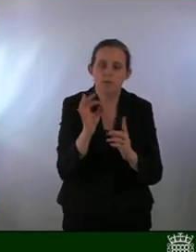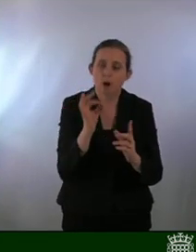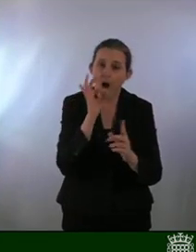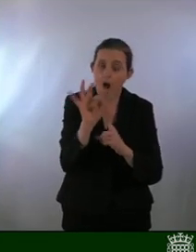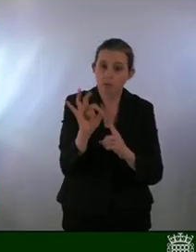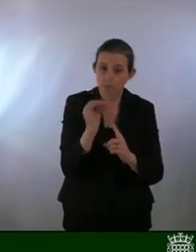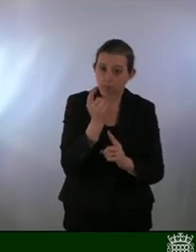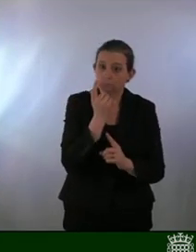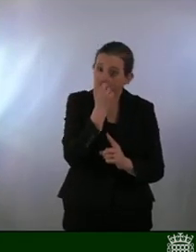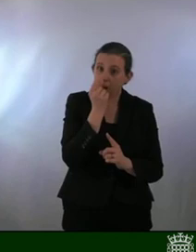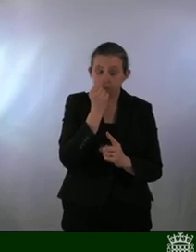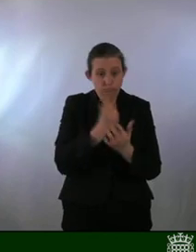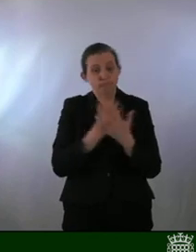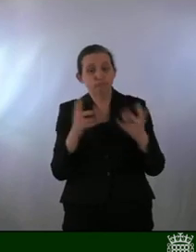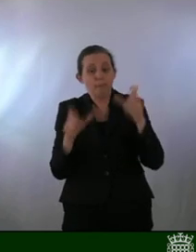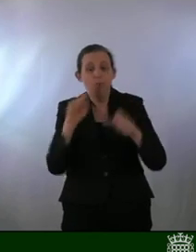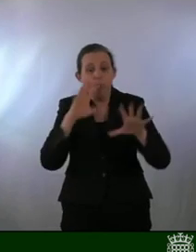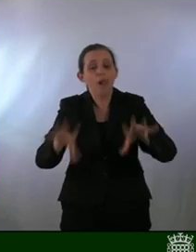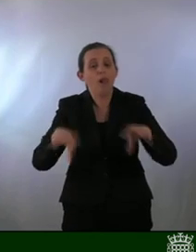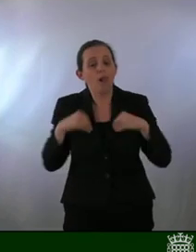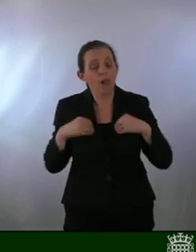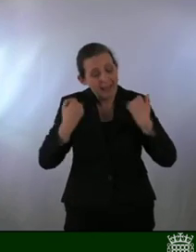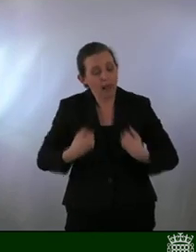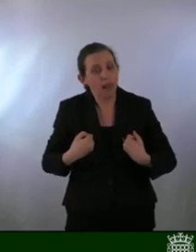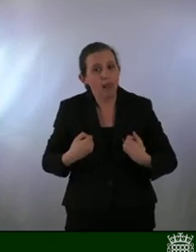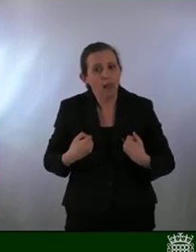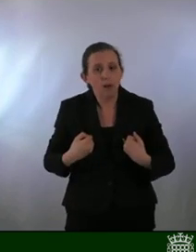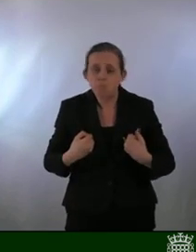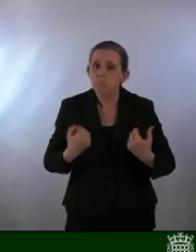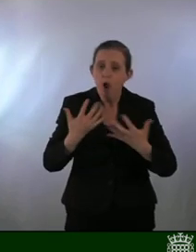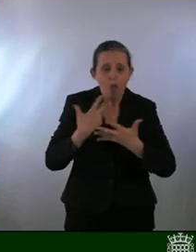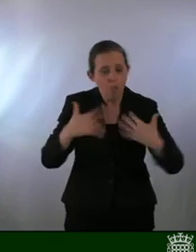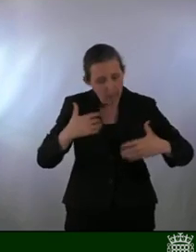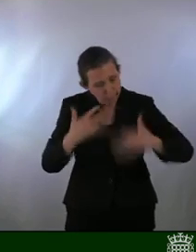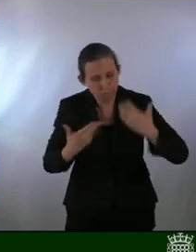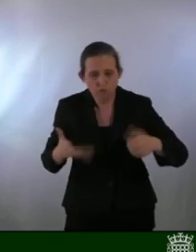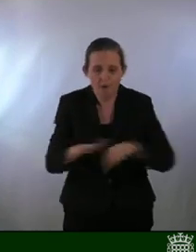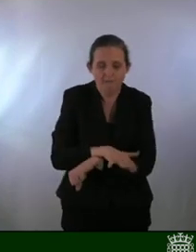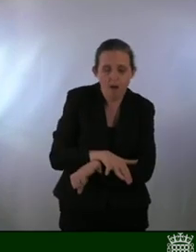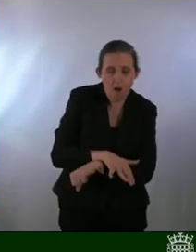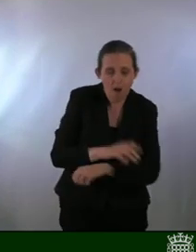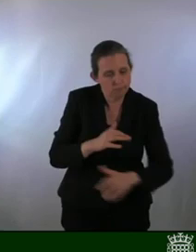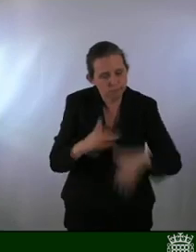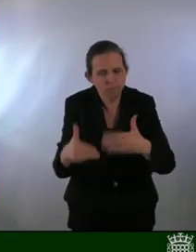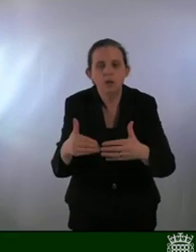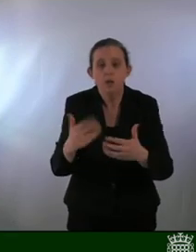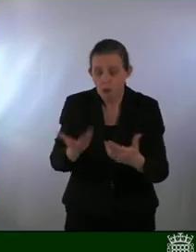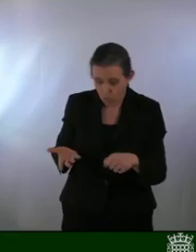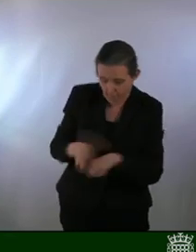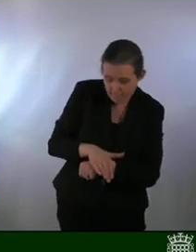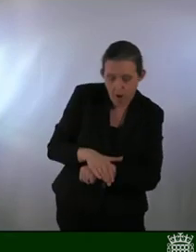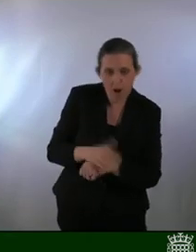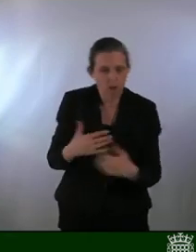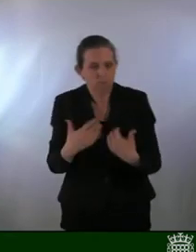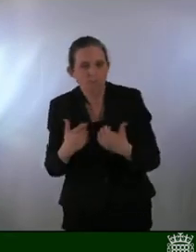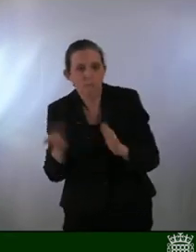inevitably get infected. Most people will recover. Could he tell us when those people can recover and return to work